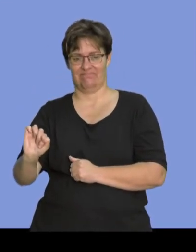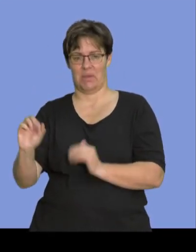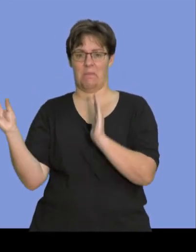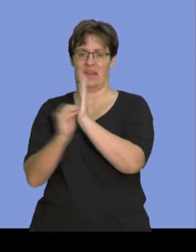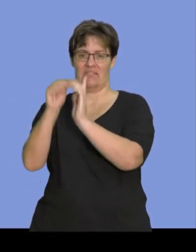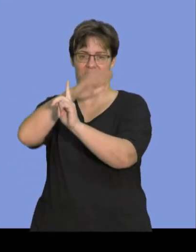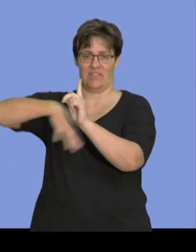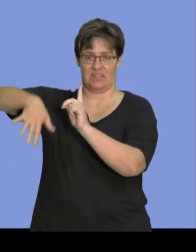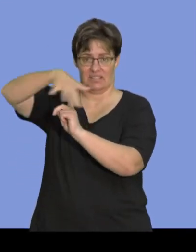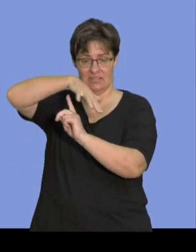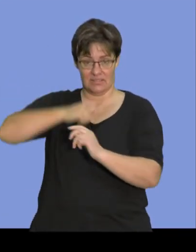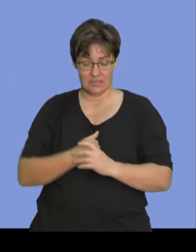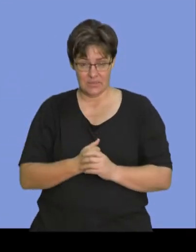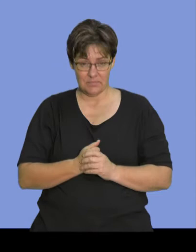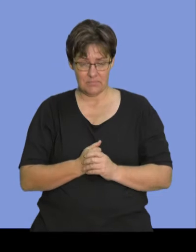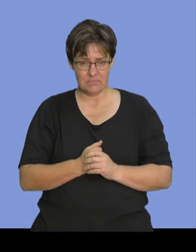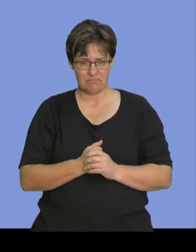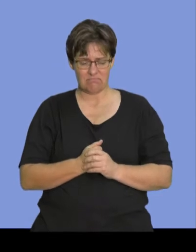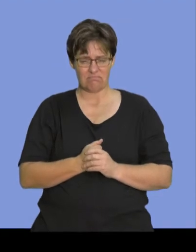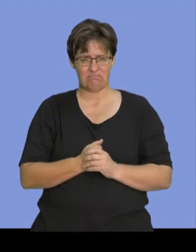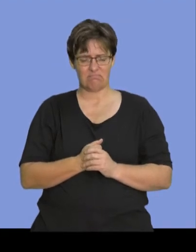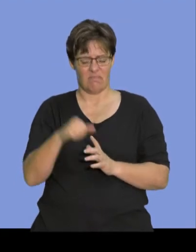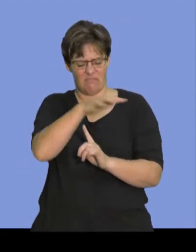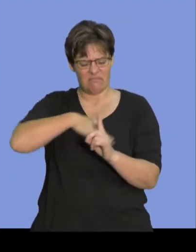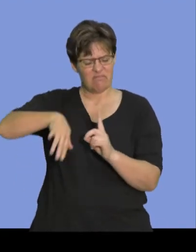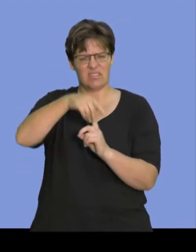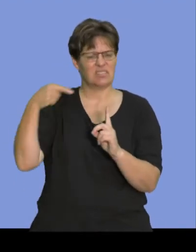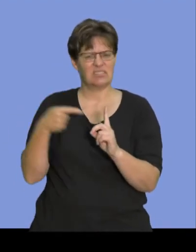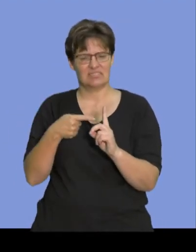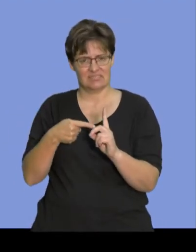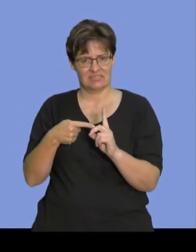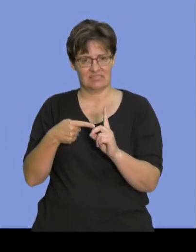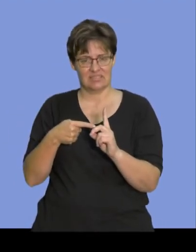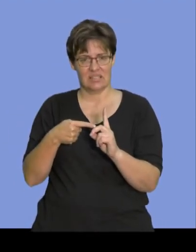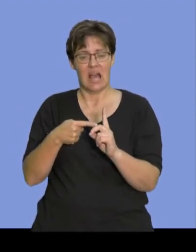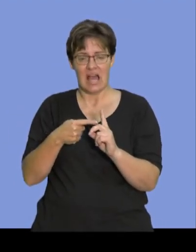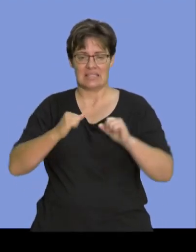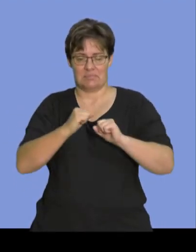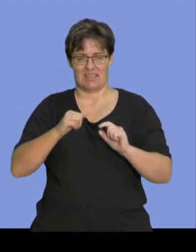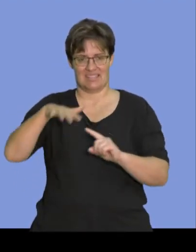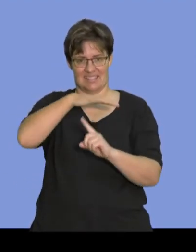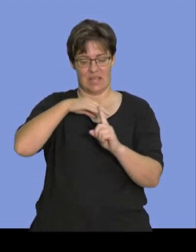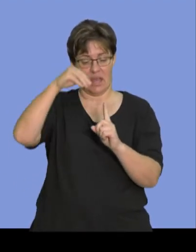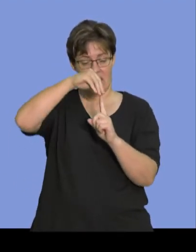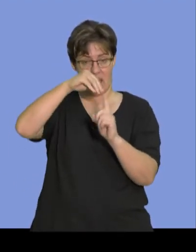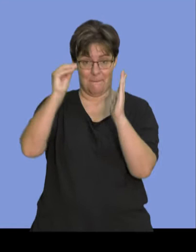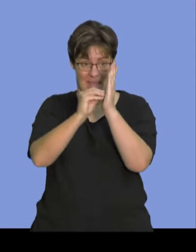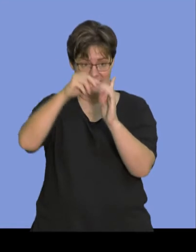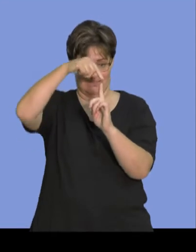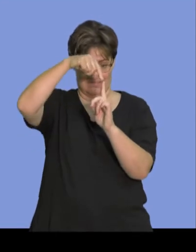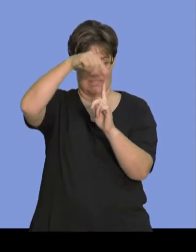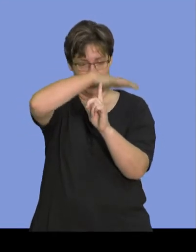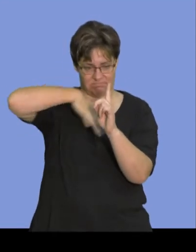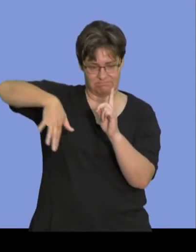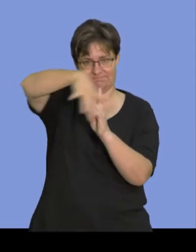field, okay? So remember, what is a field? A magnetic field is a region in space around a magnet, okay? So if